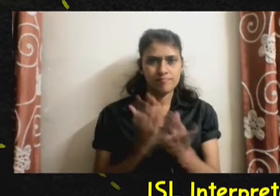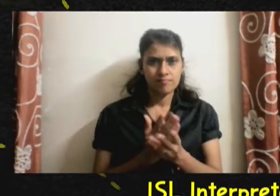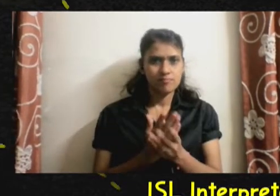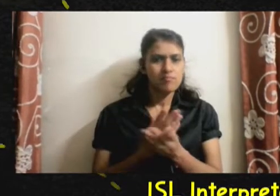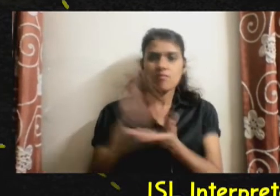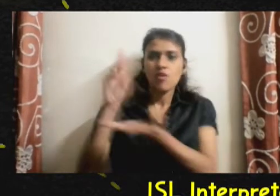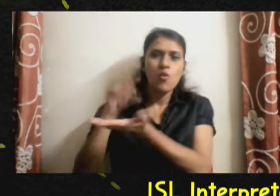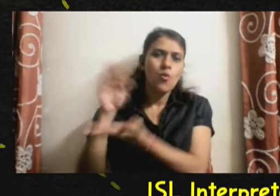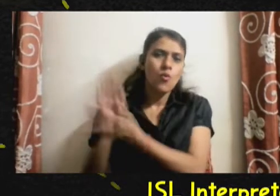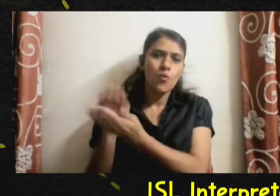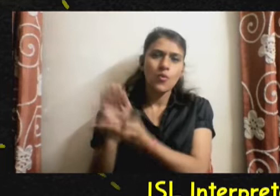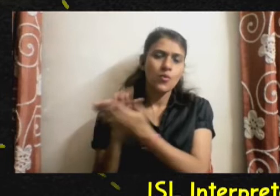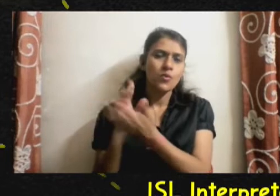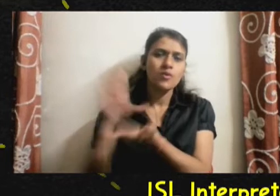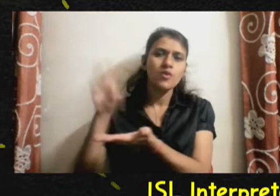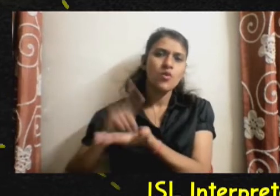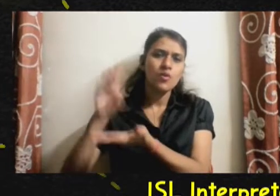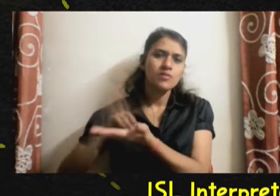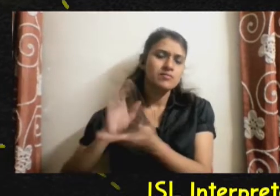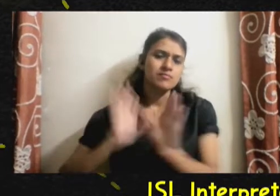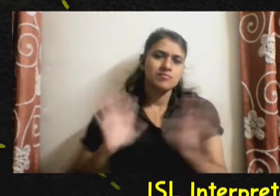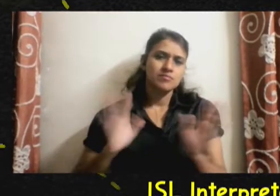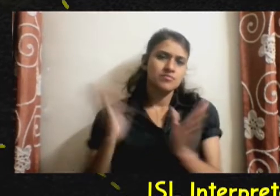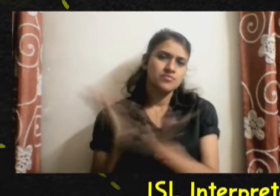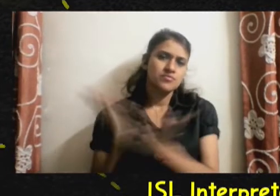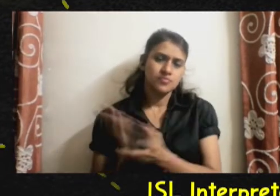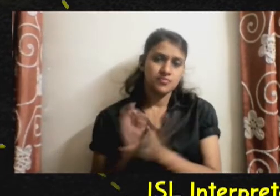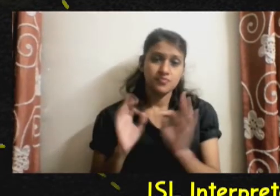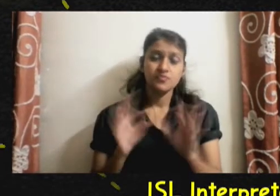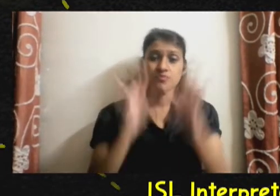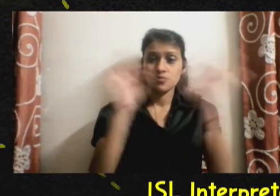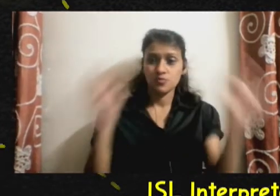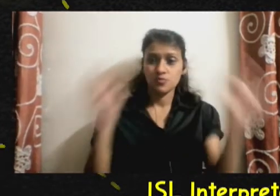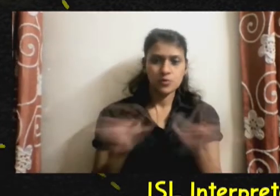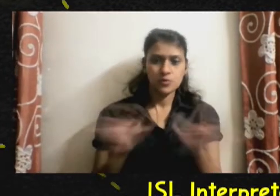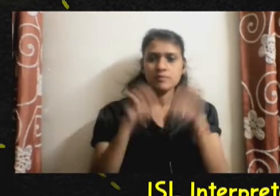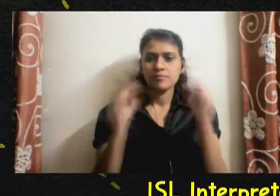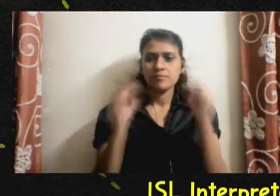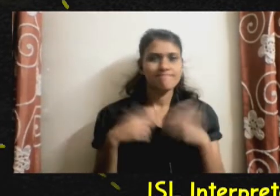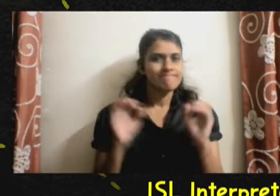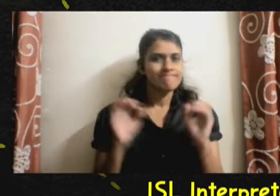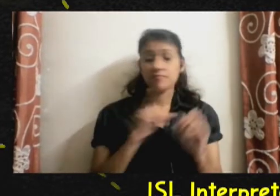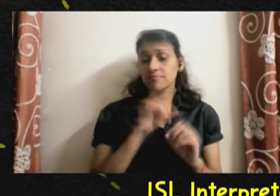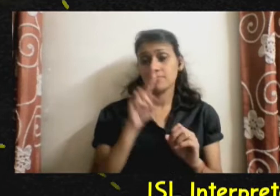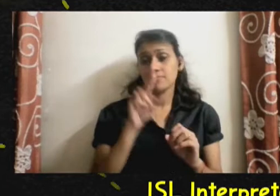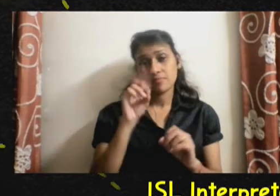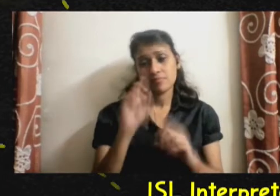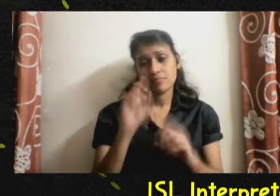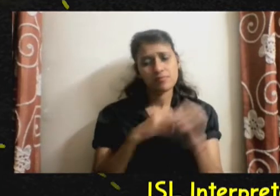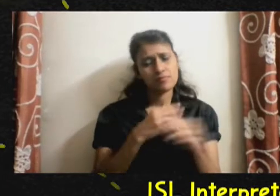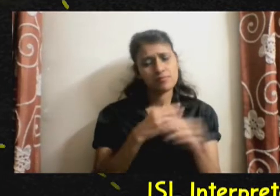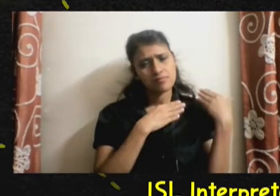and analyzed through a formal research system, the fact that over 20 years, we might have